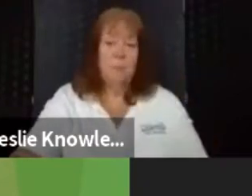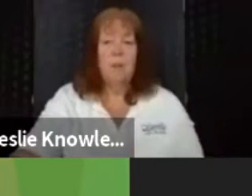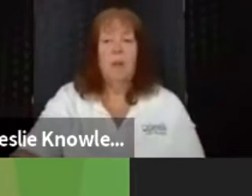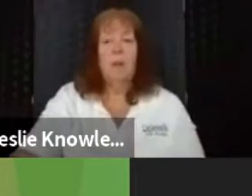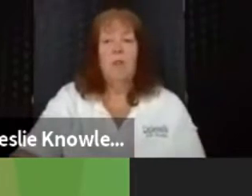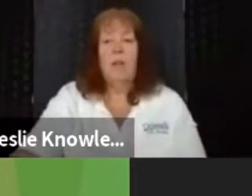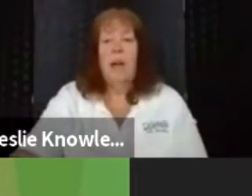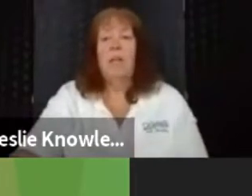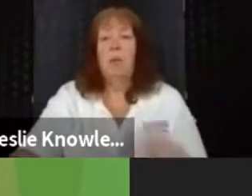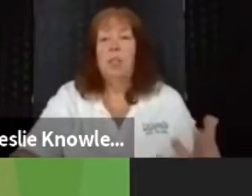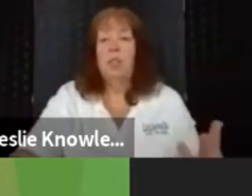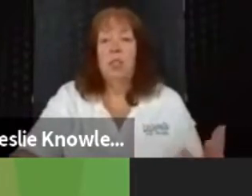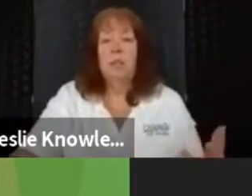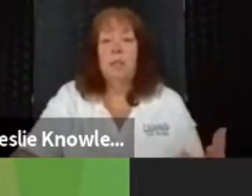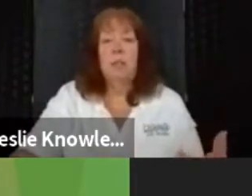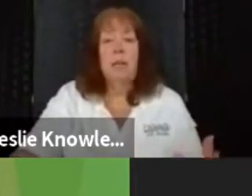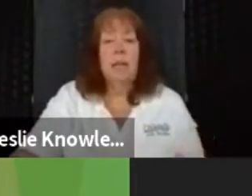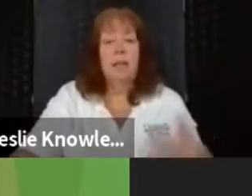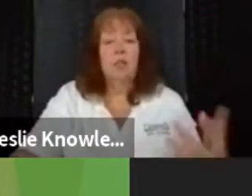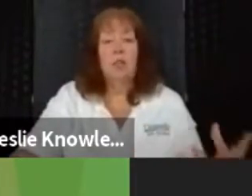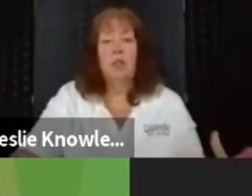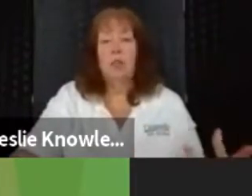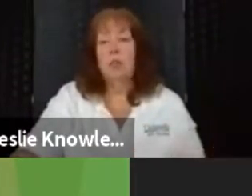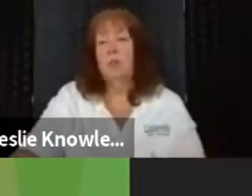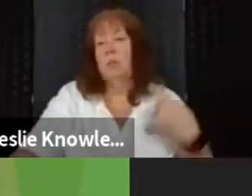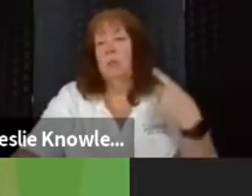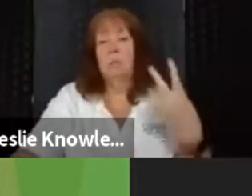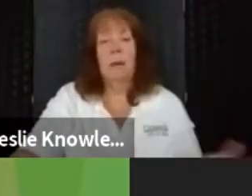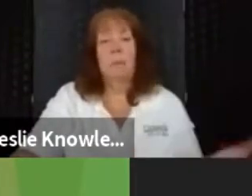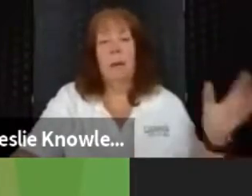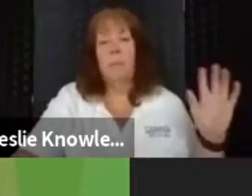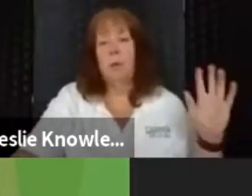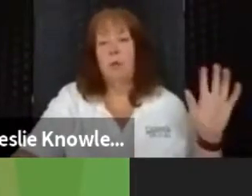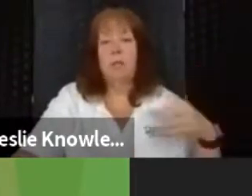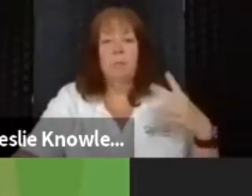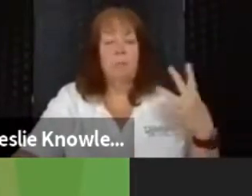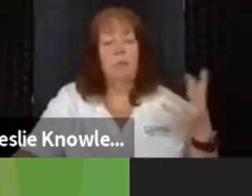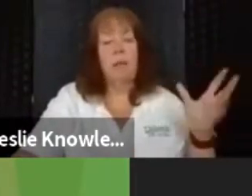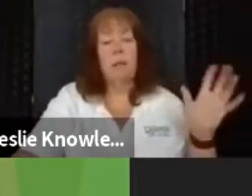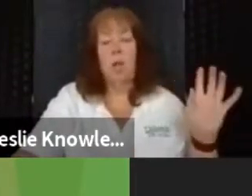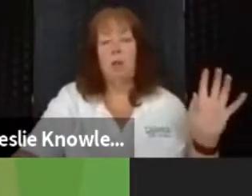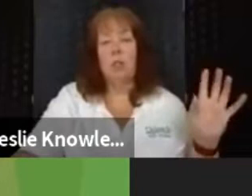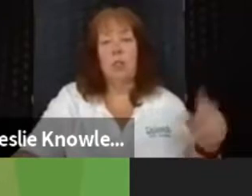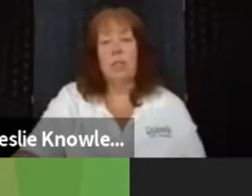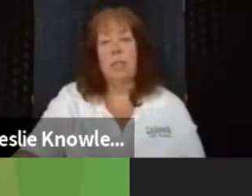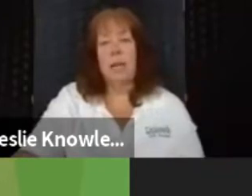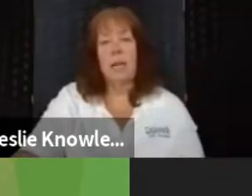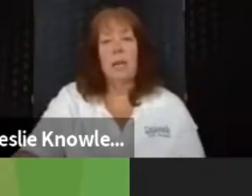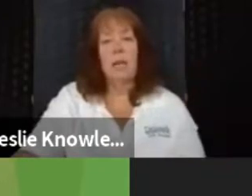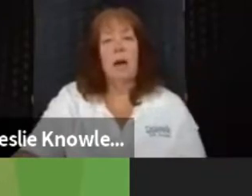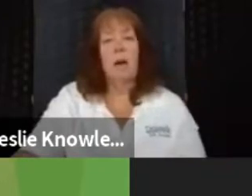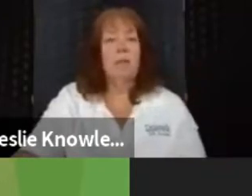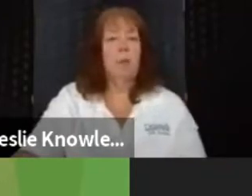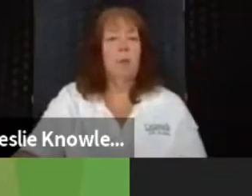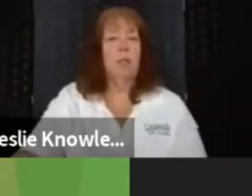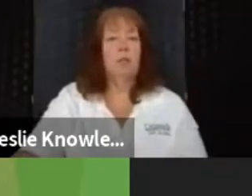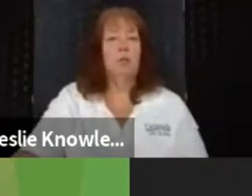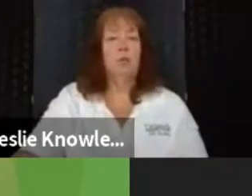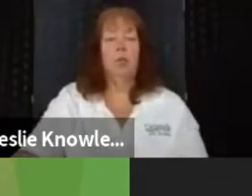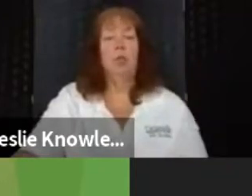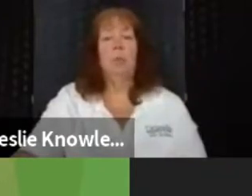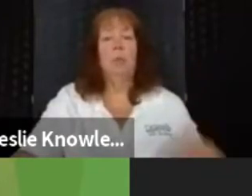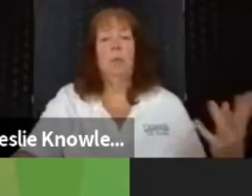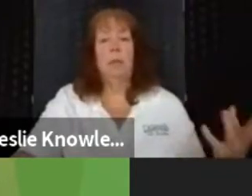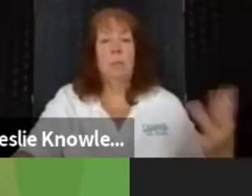lknowl@dcc.edu. So if you have any questions, any concerns, I'm usually available all during the day. If you want